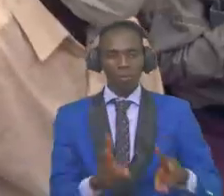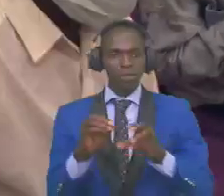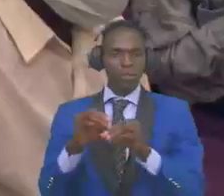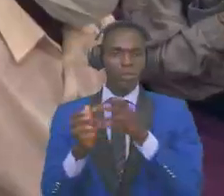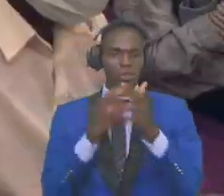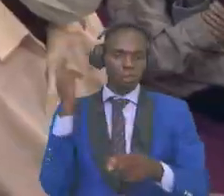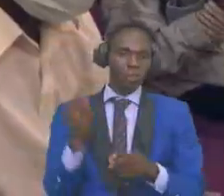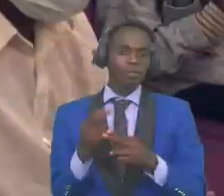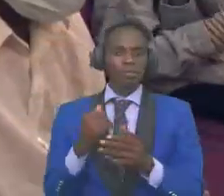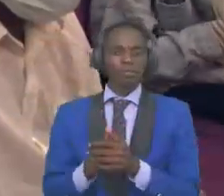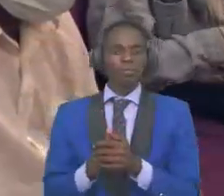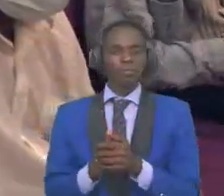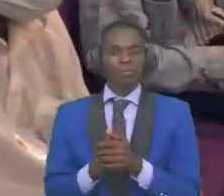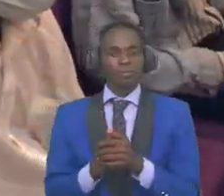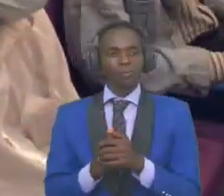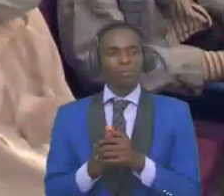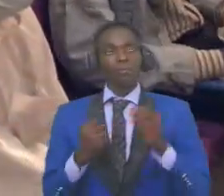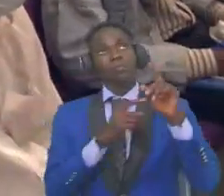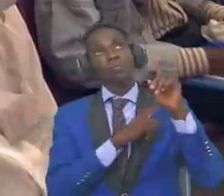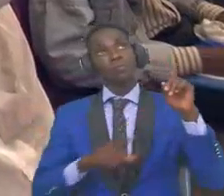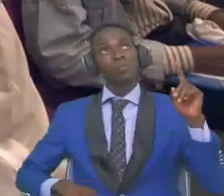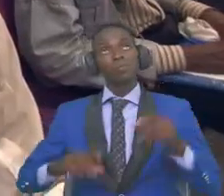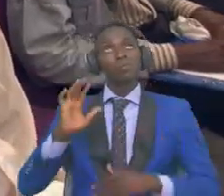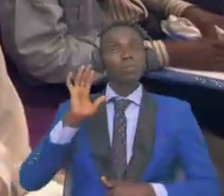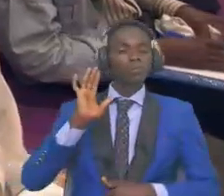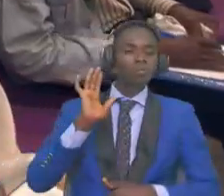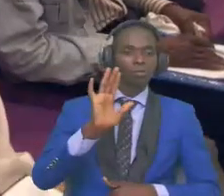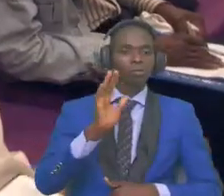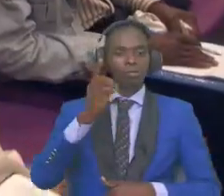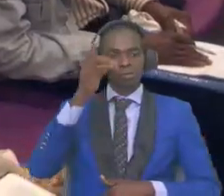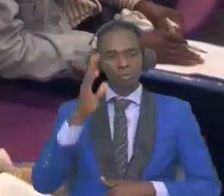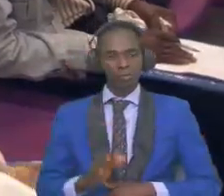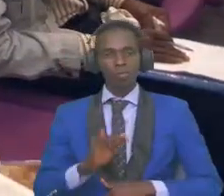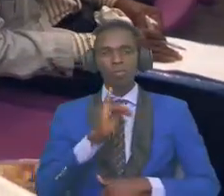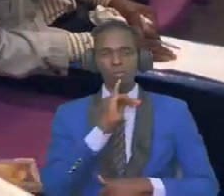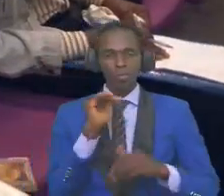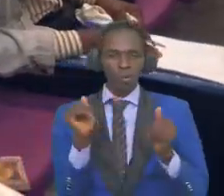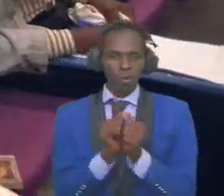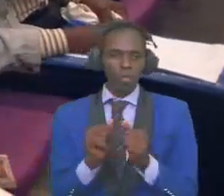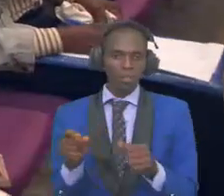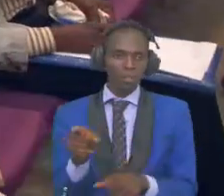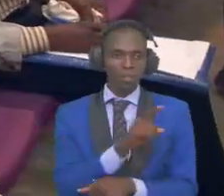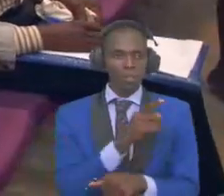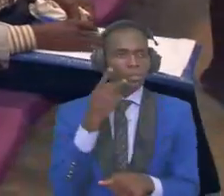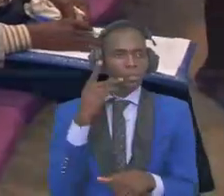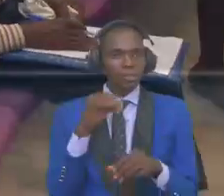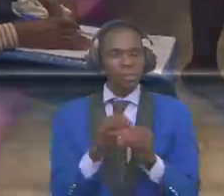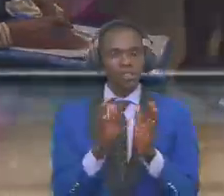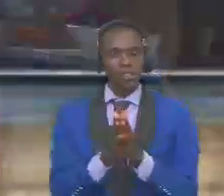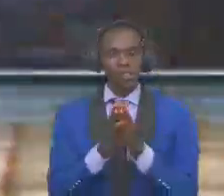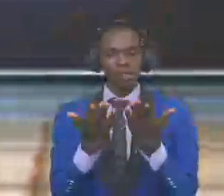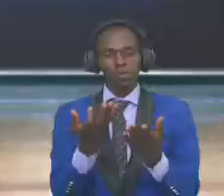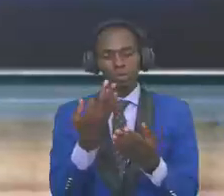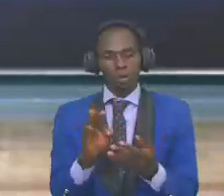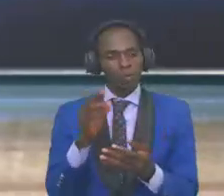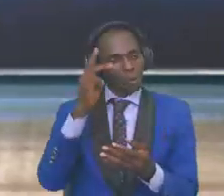name. The Lord thy God is with thee. Matthew chapter